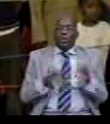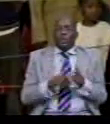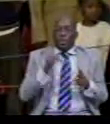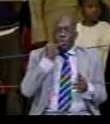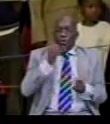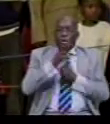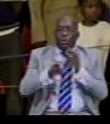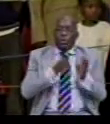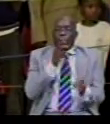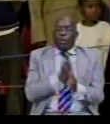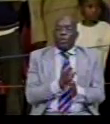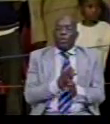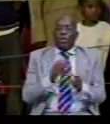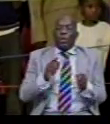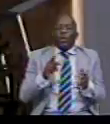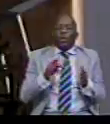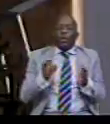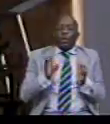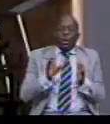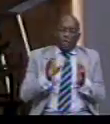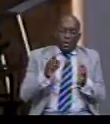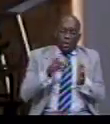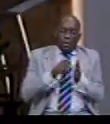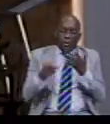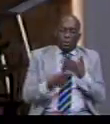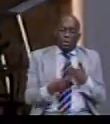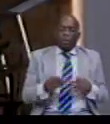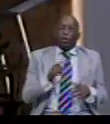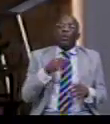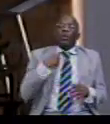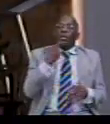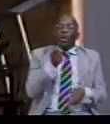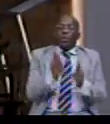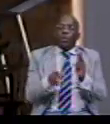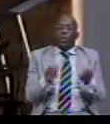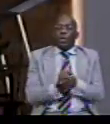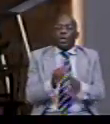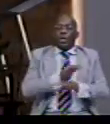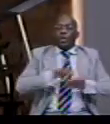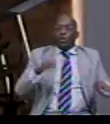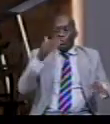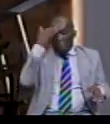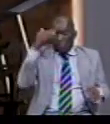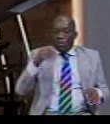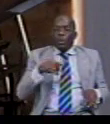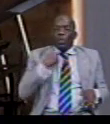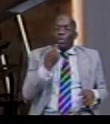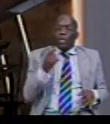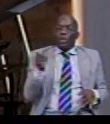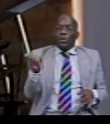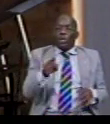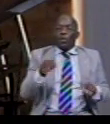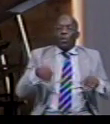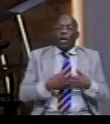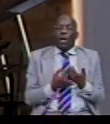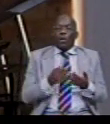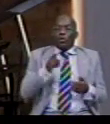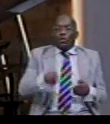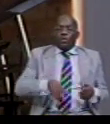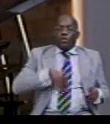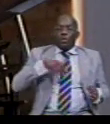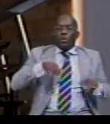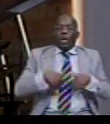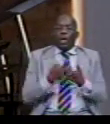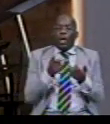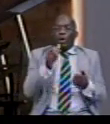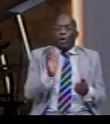tell somebody that you don't know. Reach out to somebody. Let them know how you're feeling and how God has touched your life, how you've